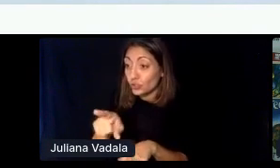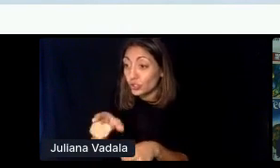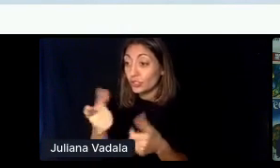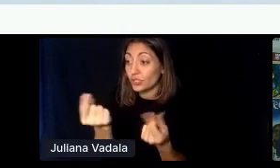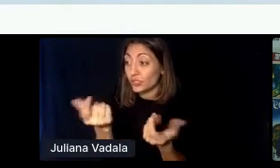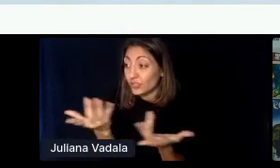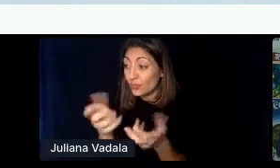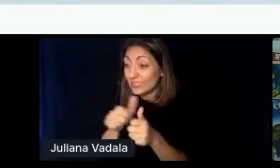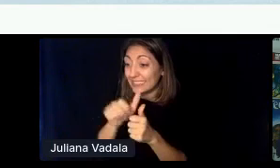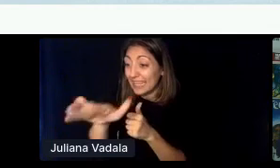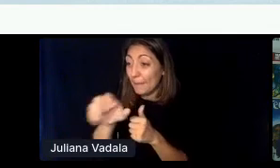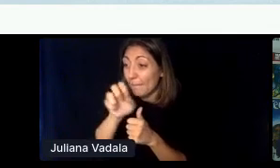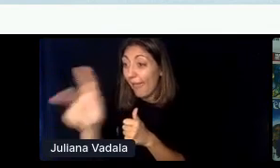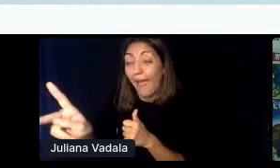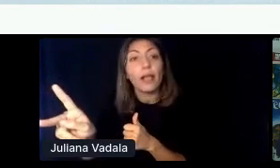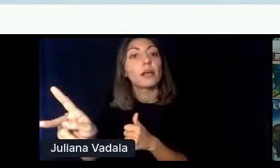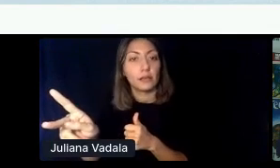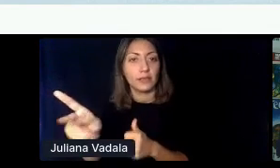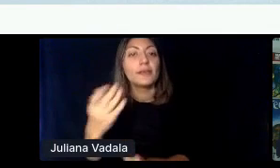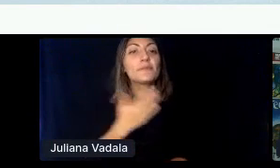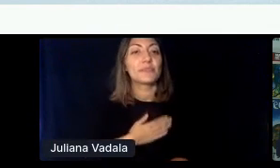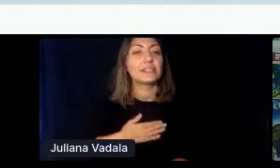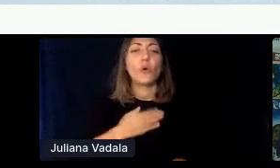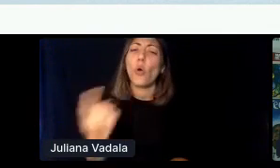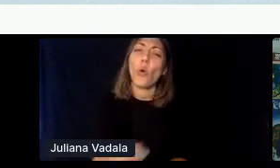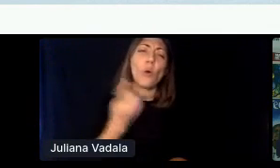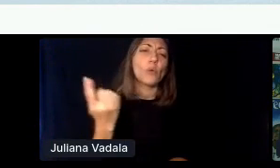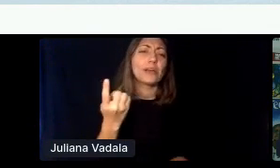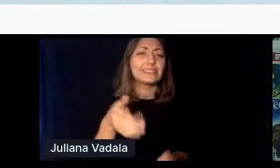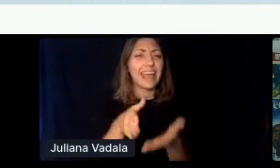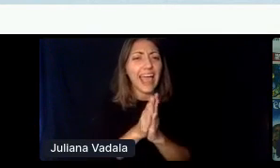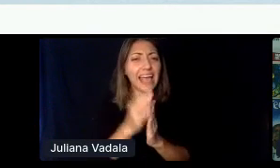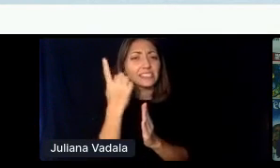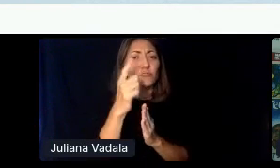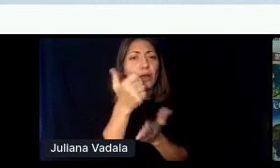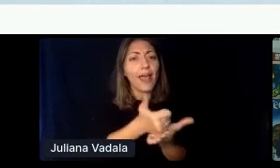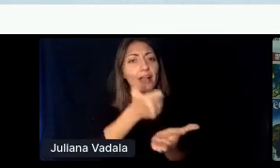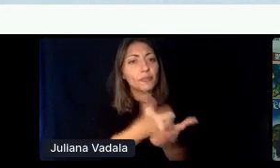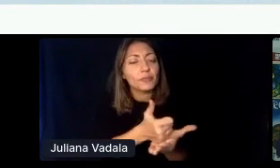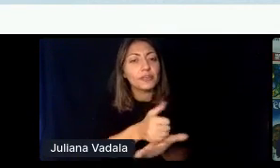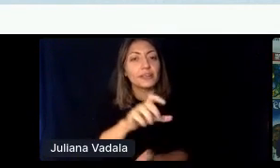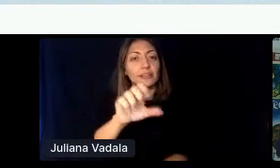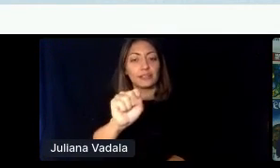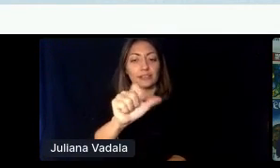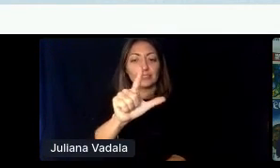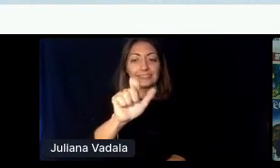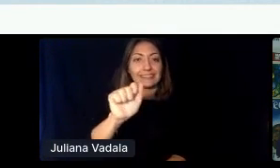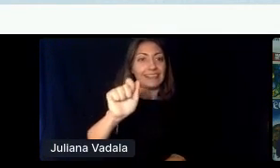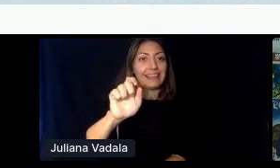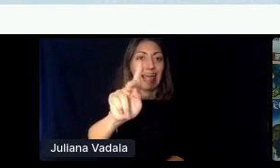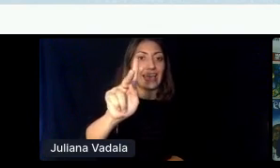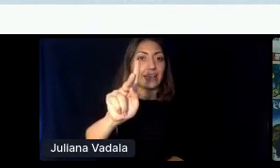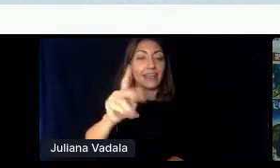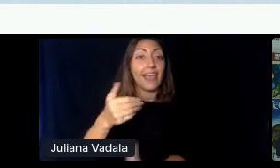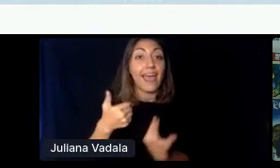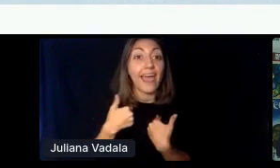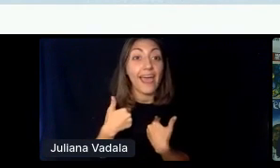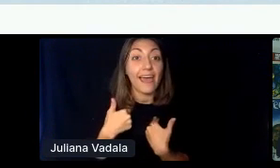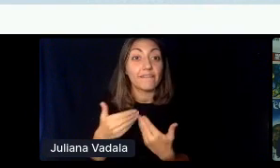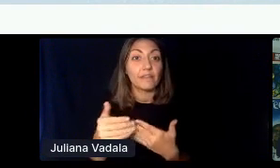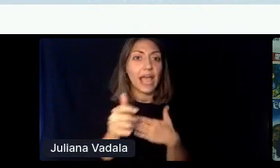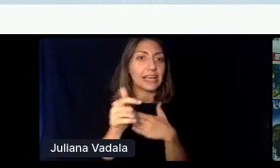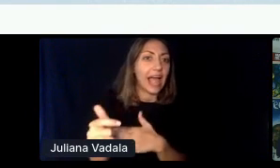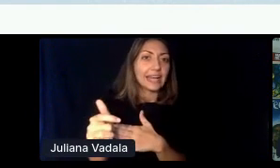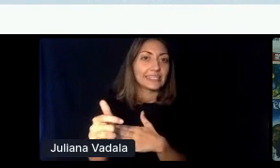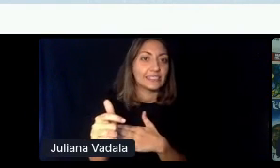the texting questions channel in Slack. And if a voter is offended, confused, or brings up something